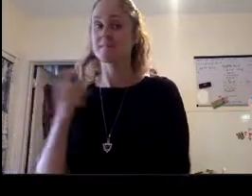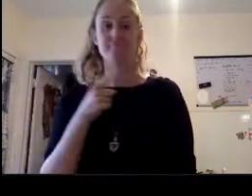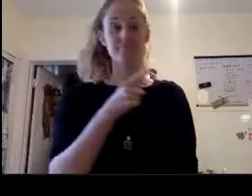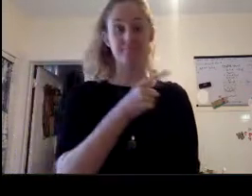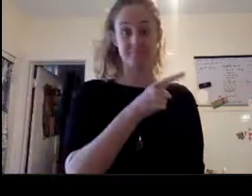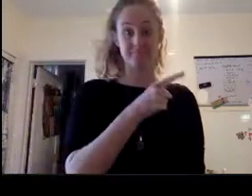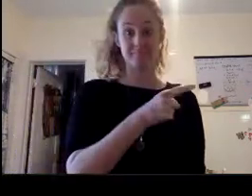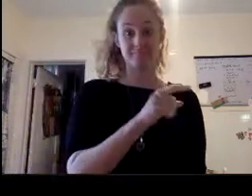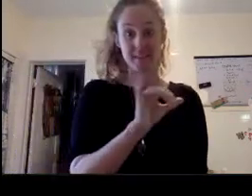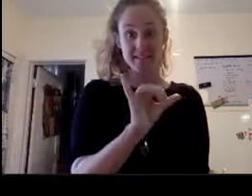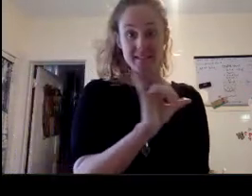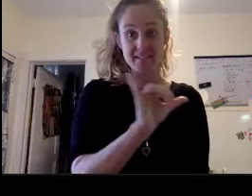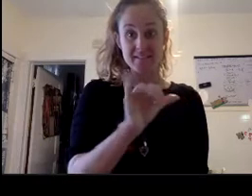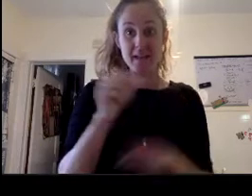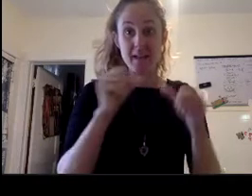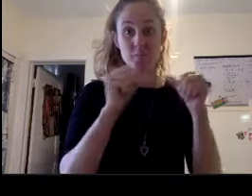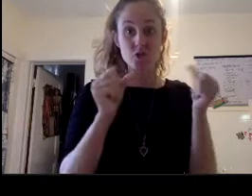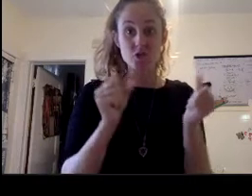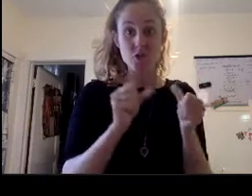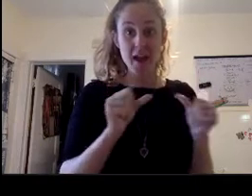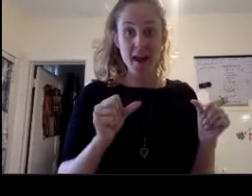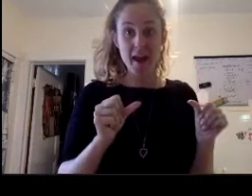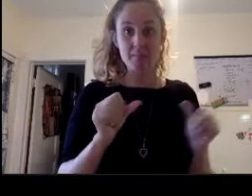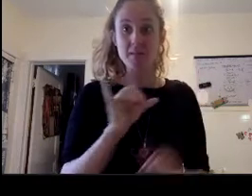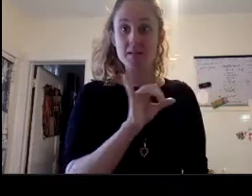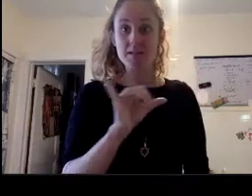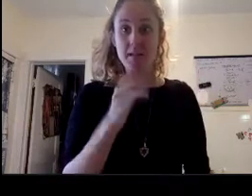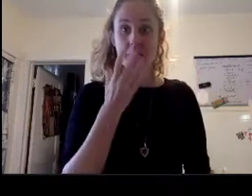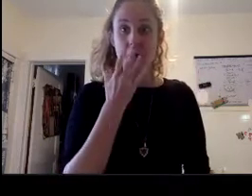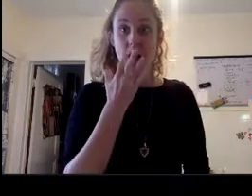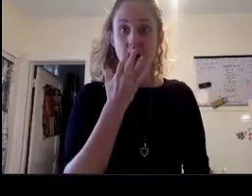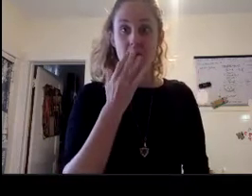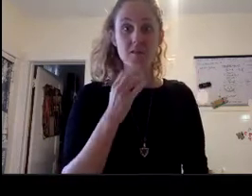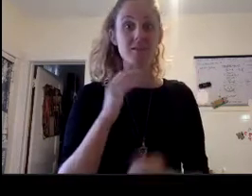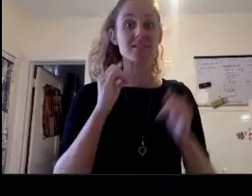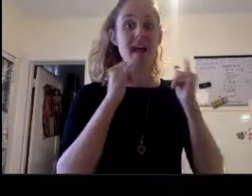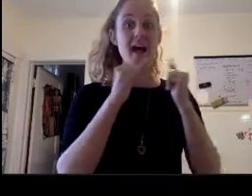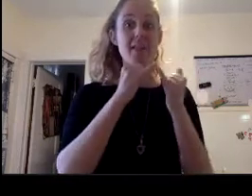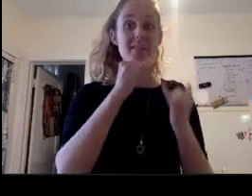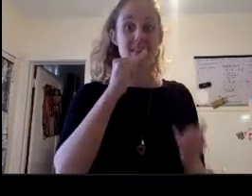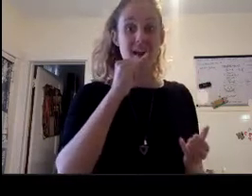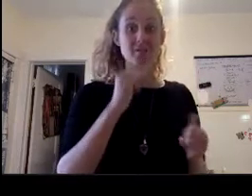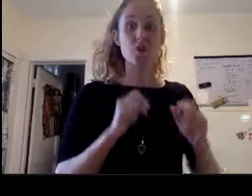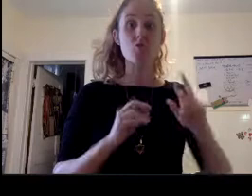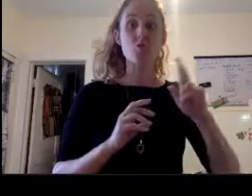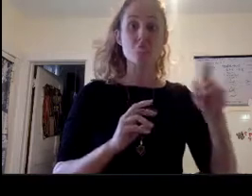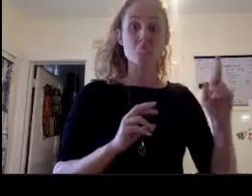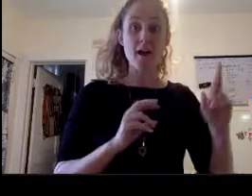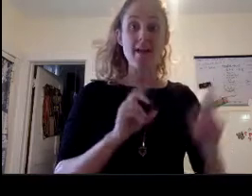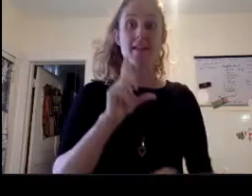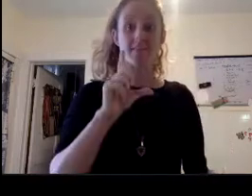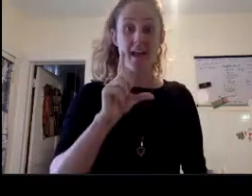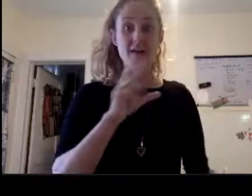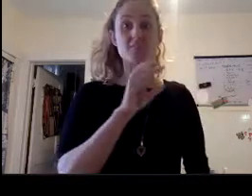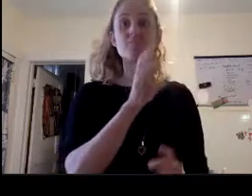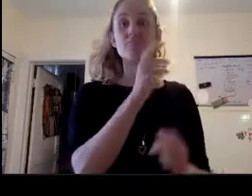on the right and left side, the same colors and patterns and lines on the right and left side. An